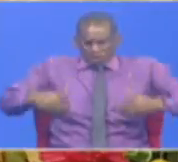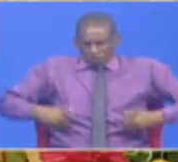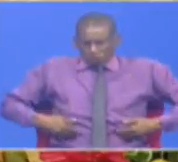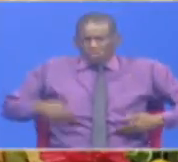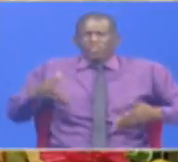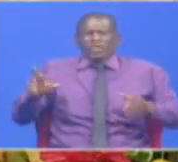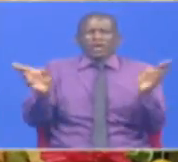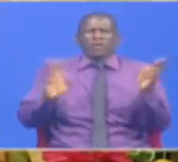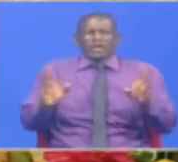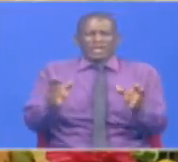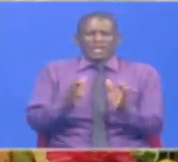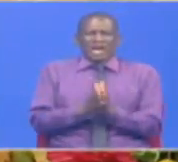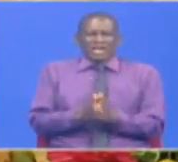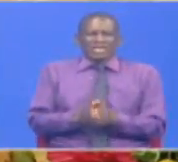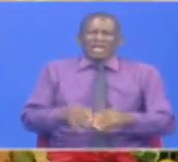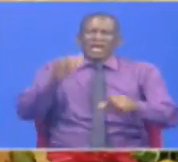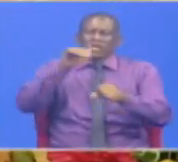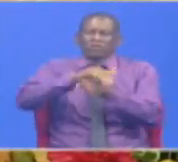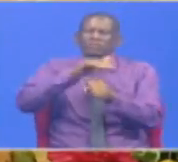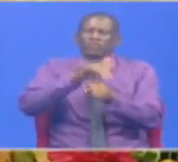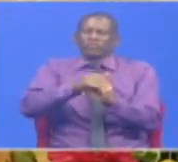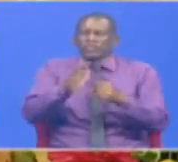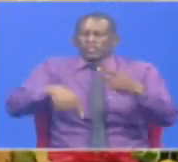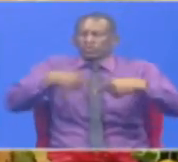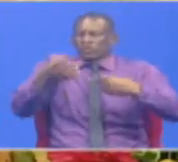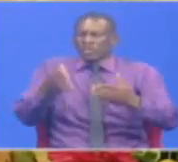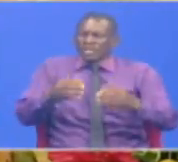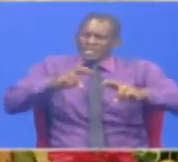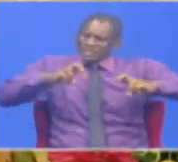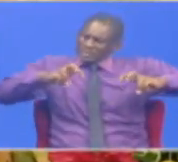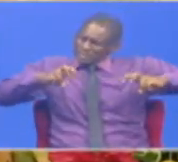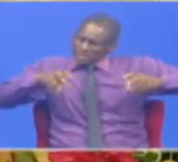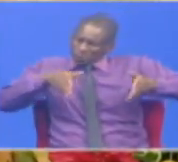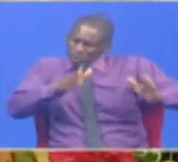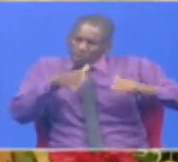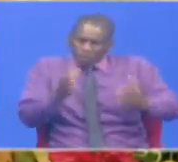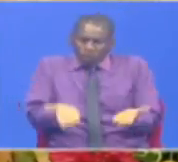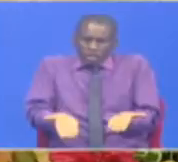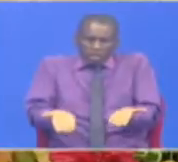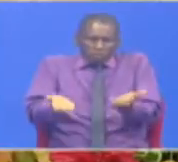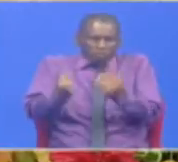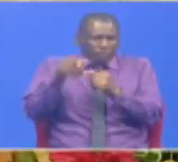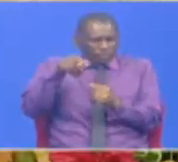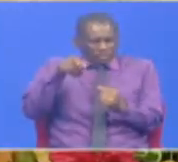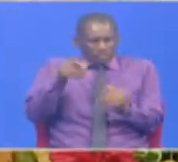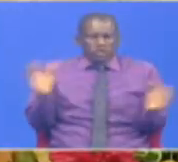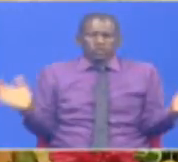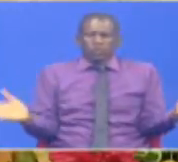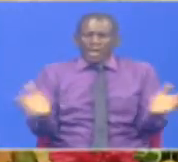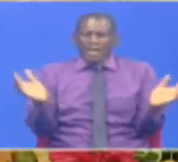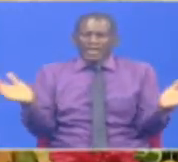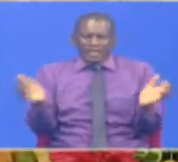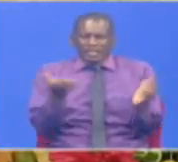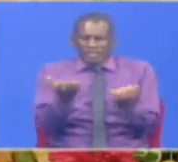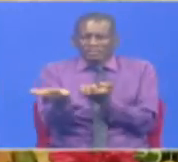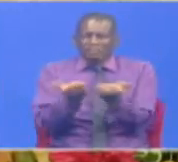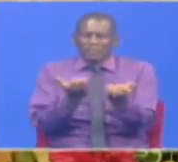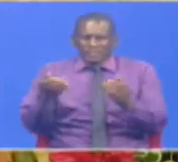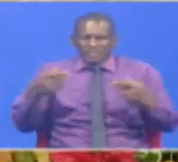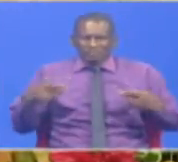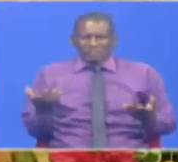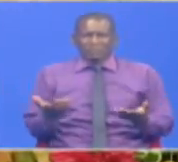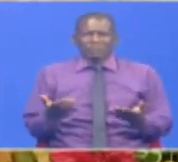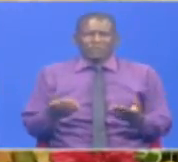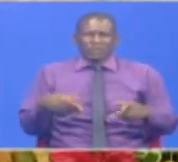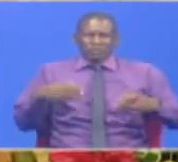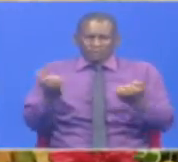there's a lot that's going on there. So looking at how to scale that up to encourage this entrepreneurial spirit and